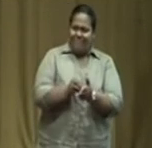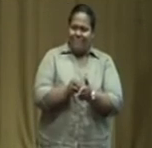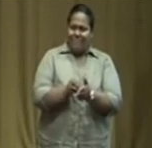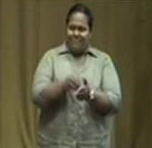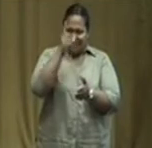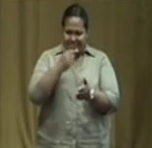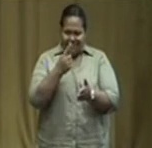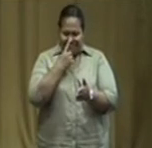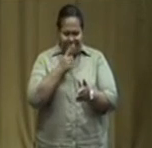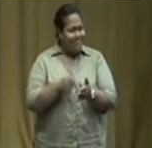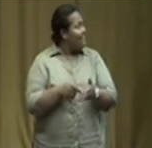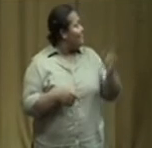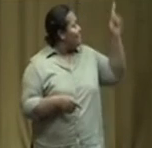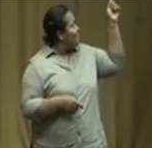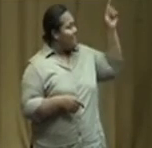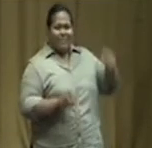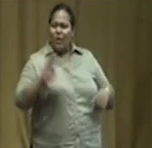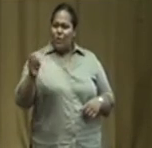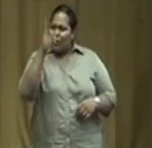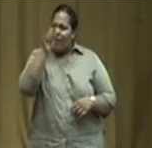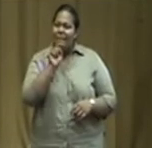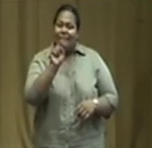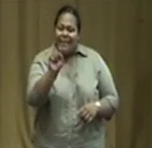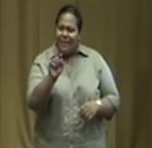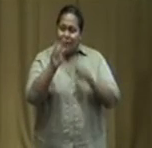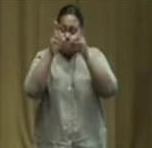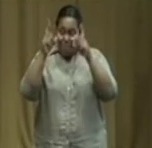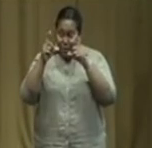I should end up on her own personal blog site, right?